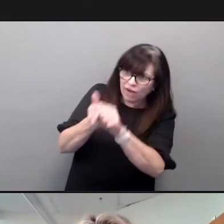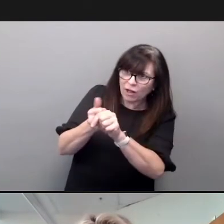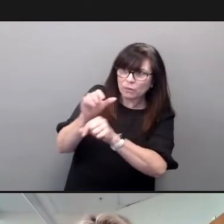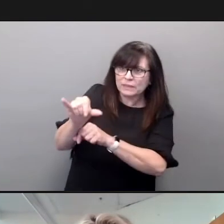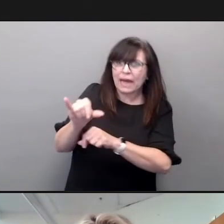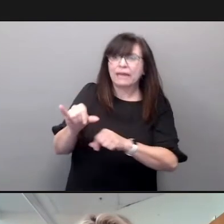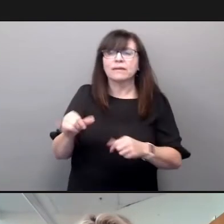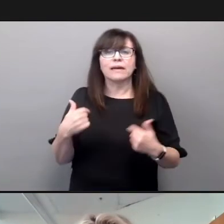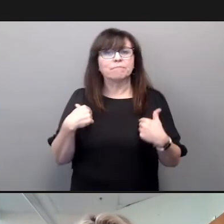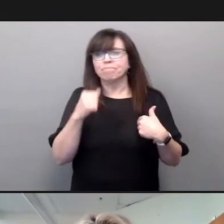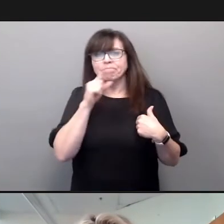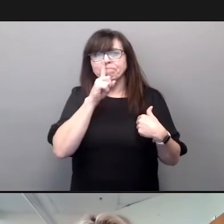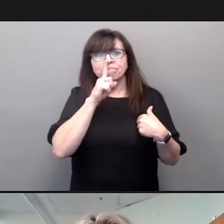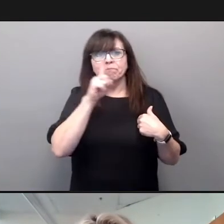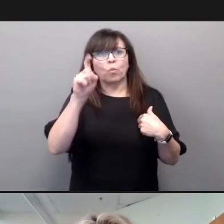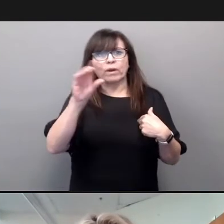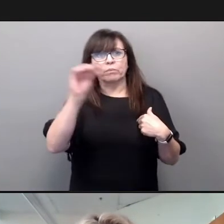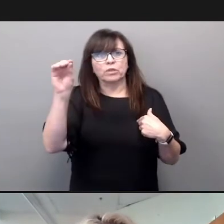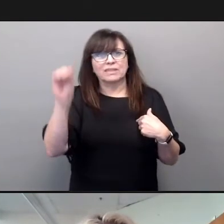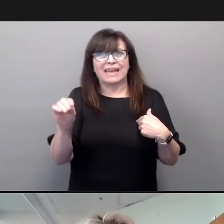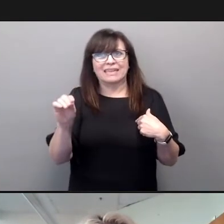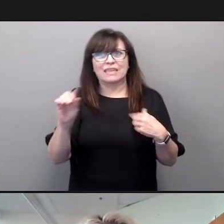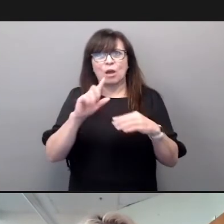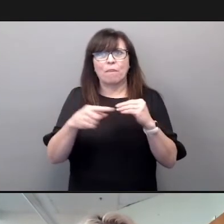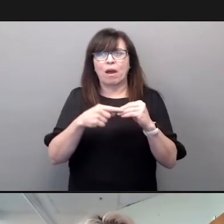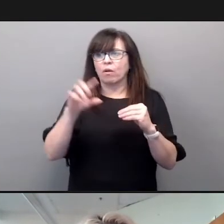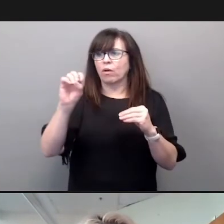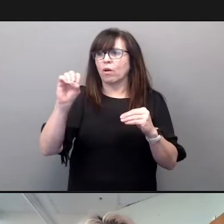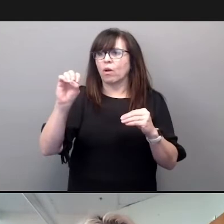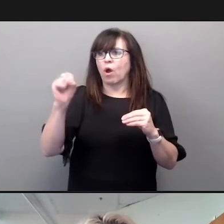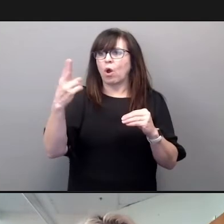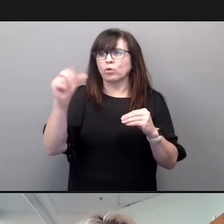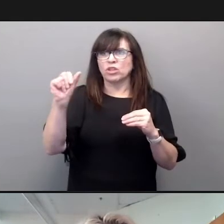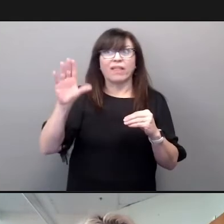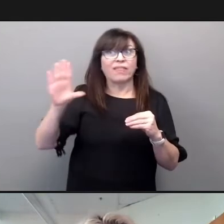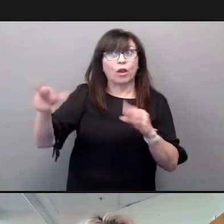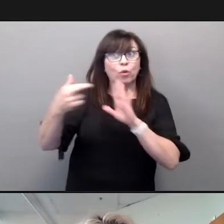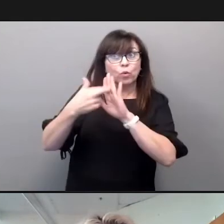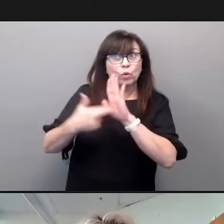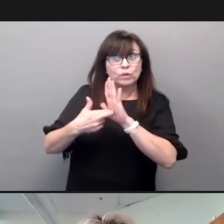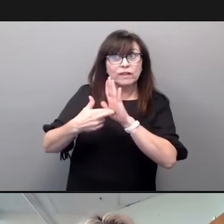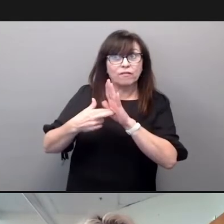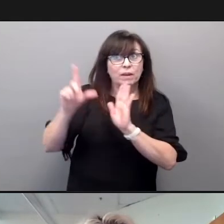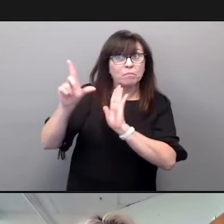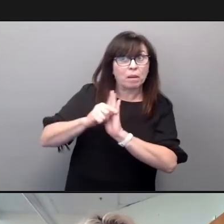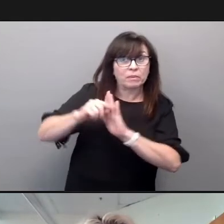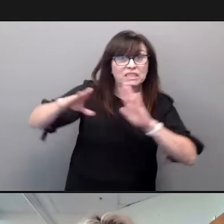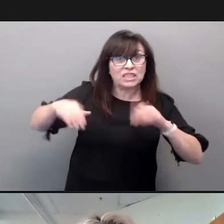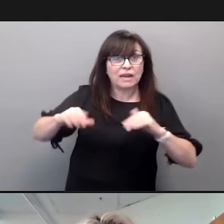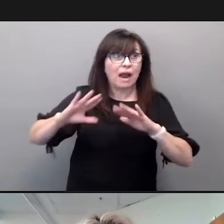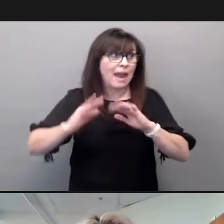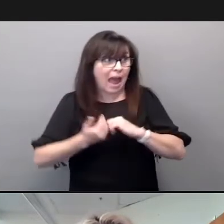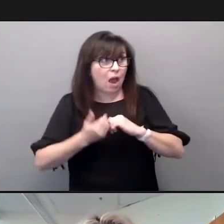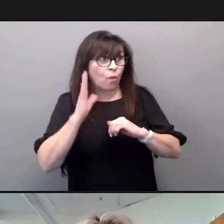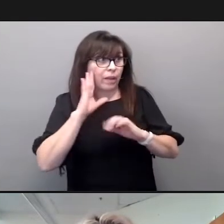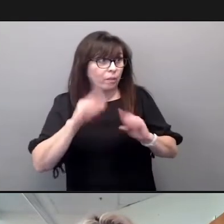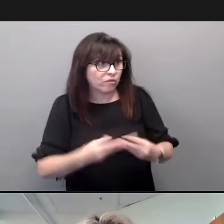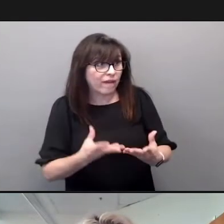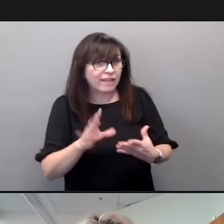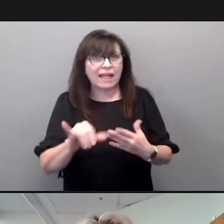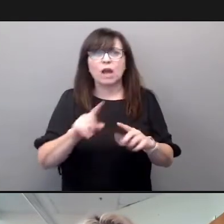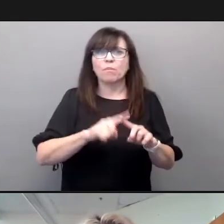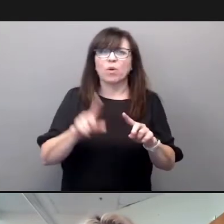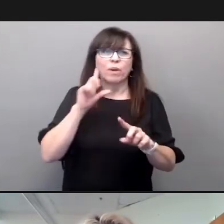not 100% certain whether the OSHA guidance has come out yet about how this will be administered, but we'll probably follow